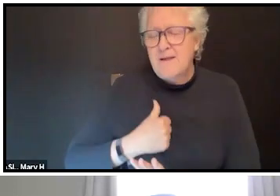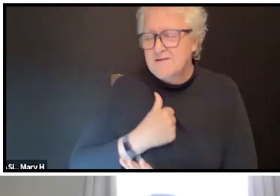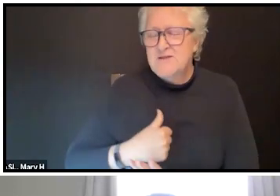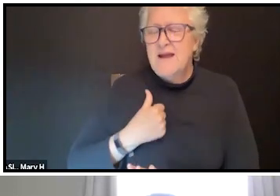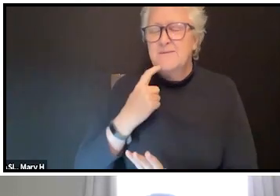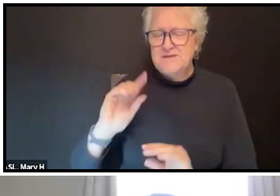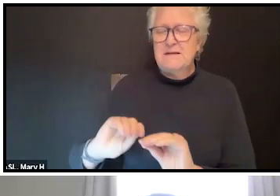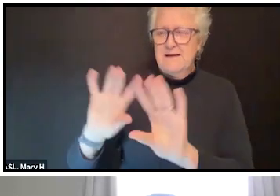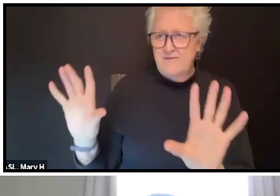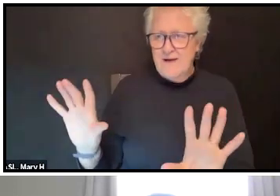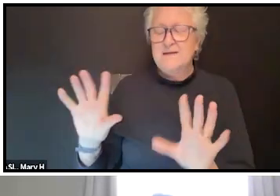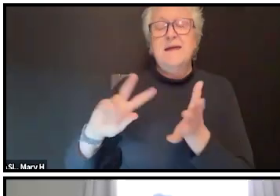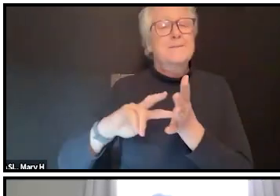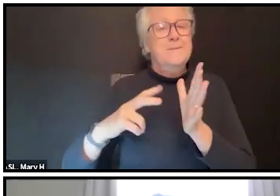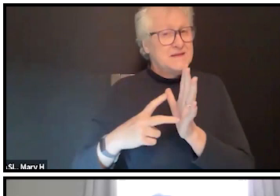Charest retired.